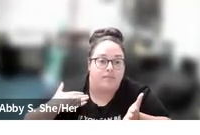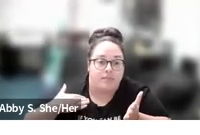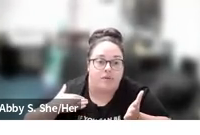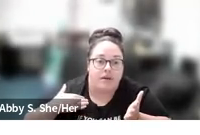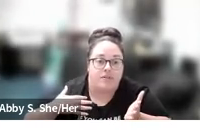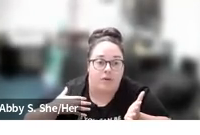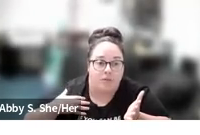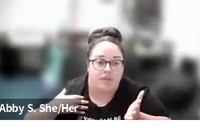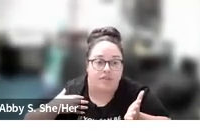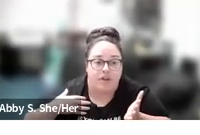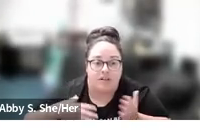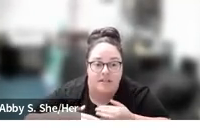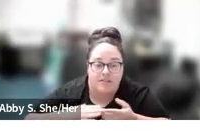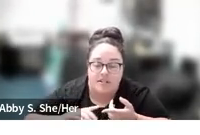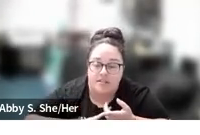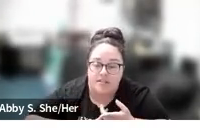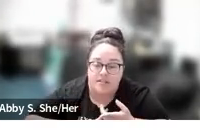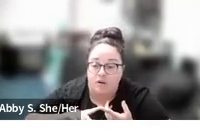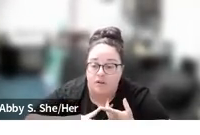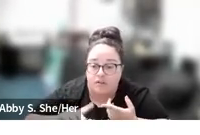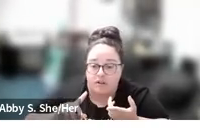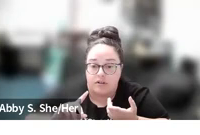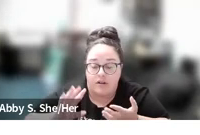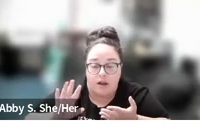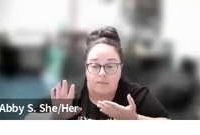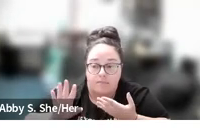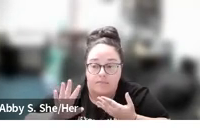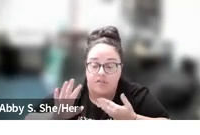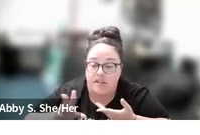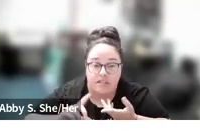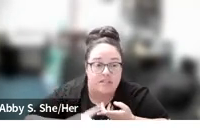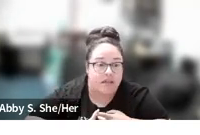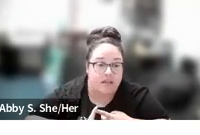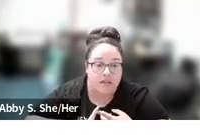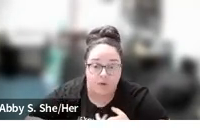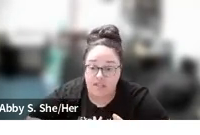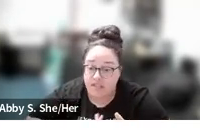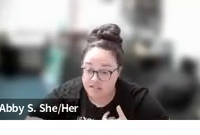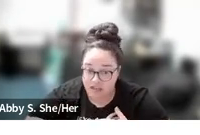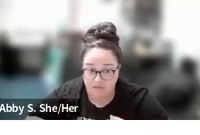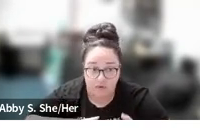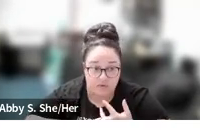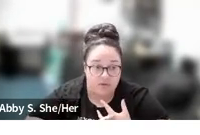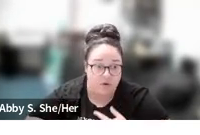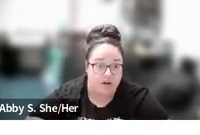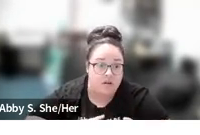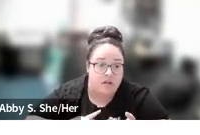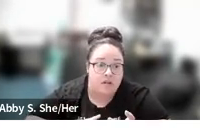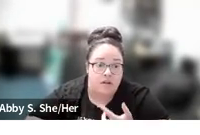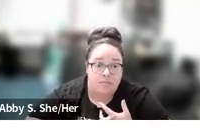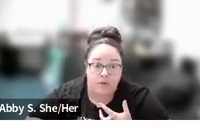of people might do well with other accessories for their devices, like noise canceling headphones